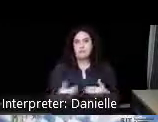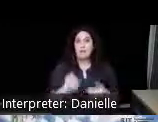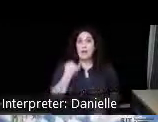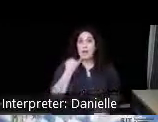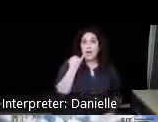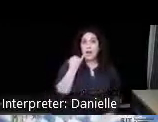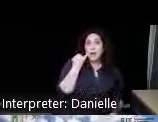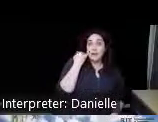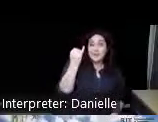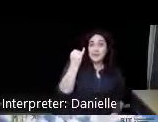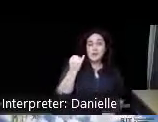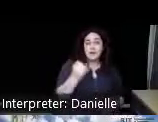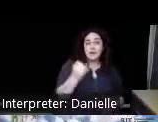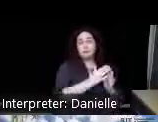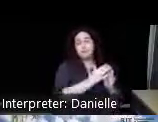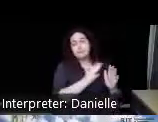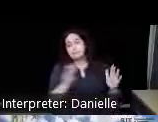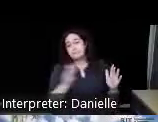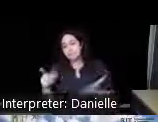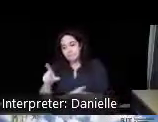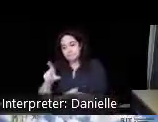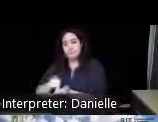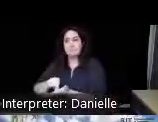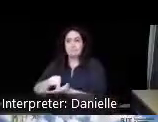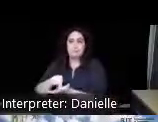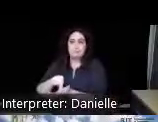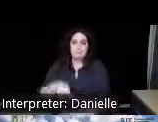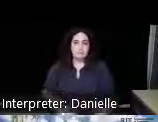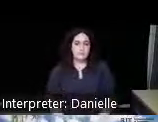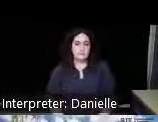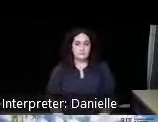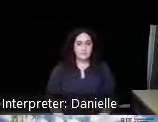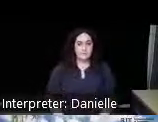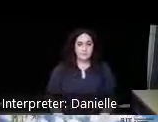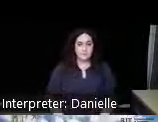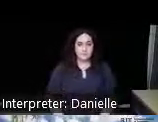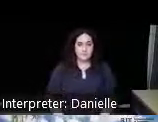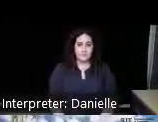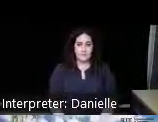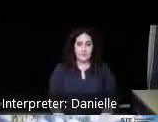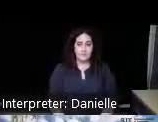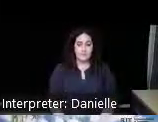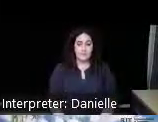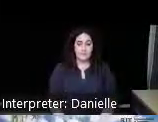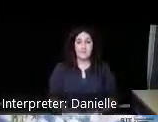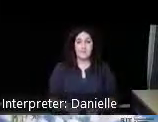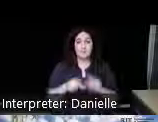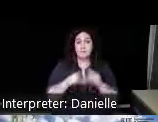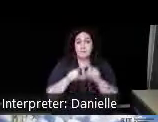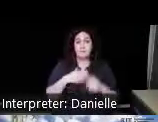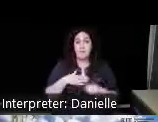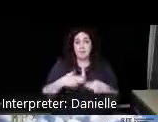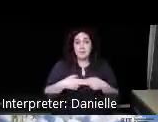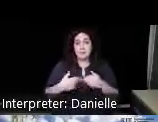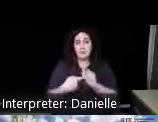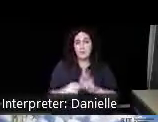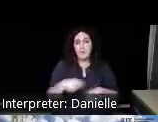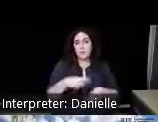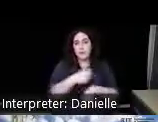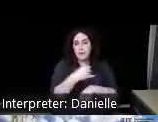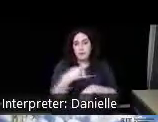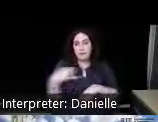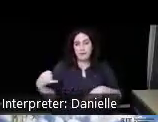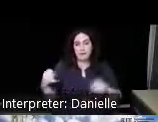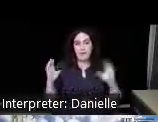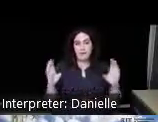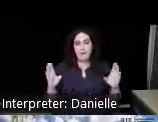idea to publication. I have an example timeline on the screen. This is really